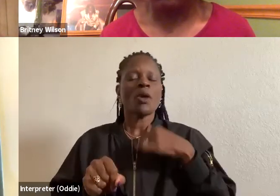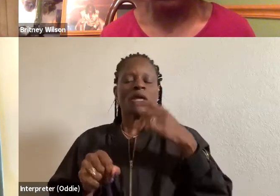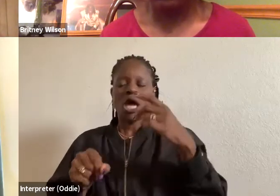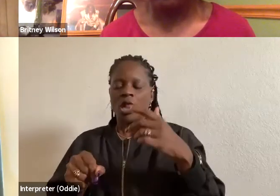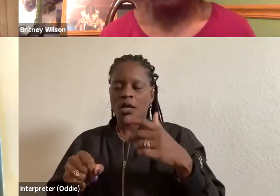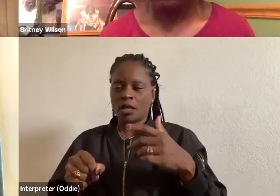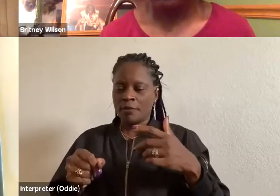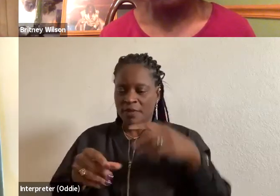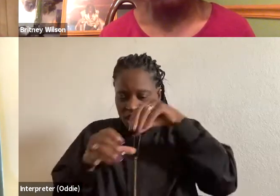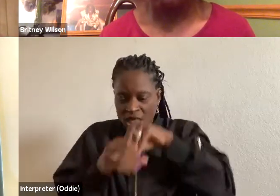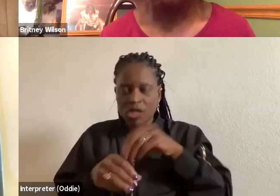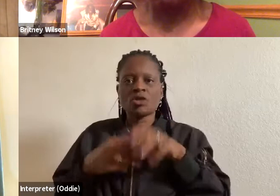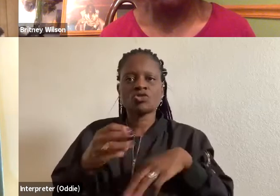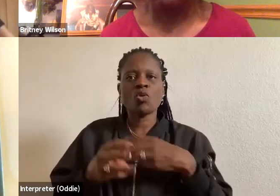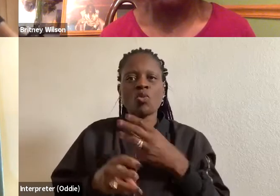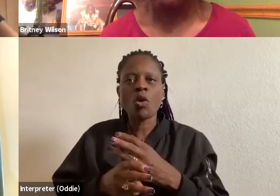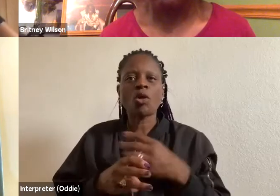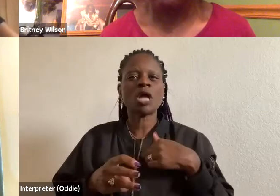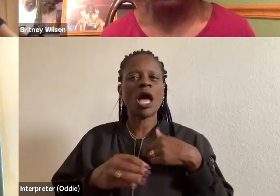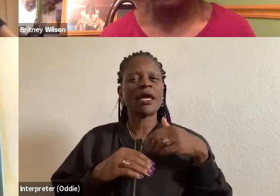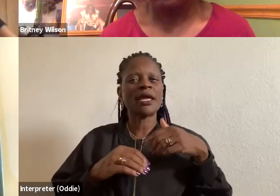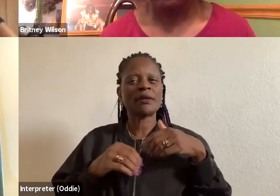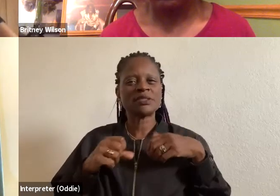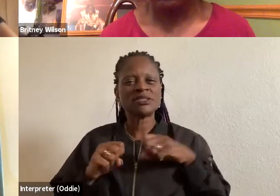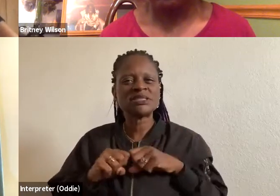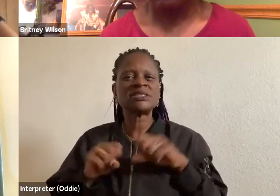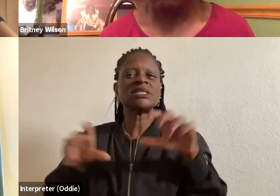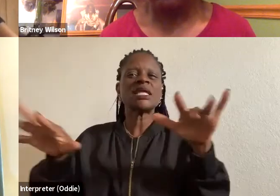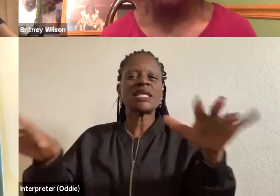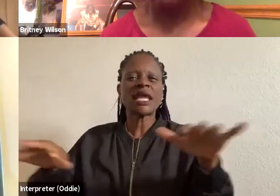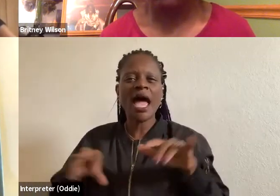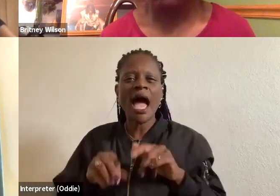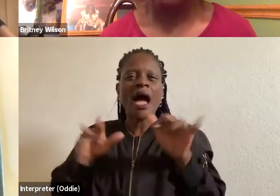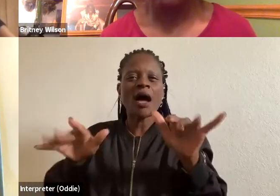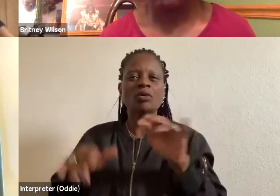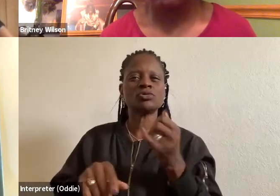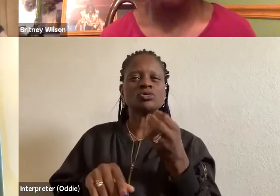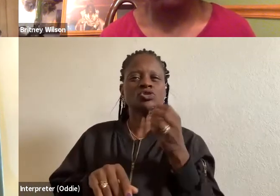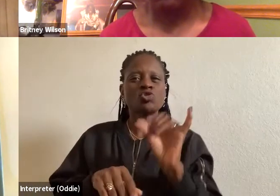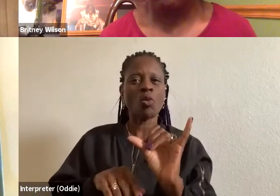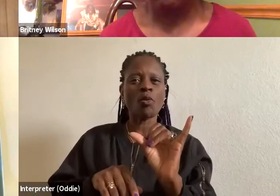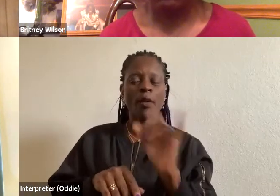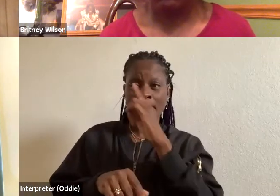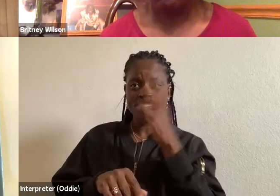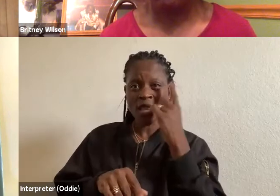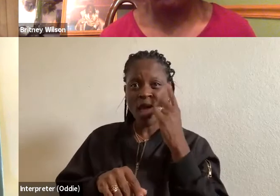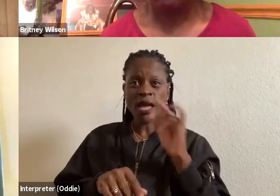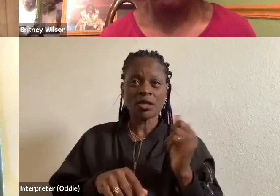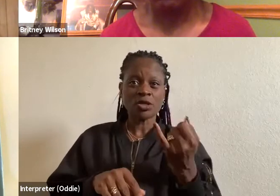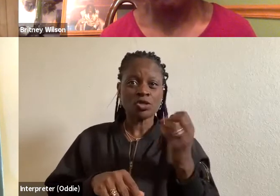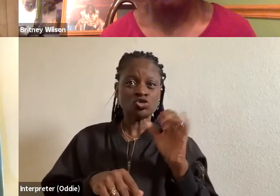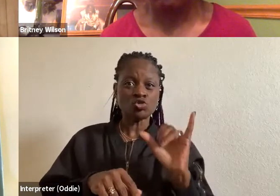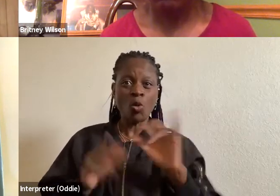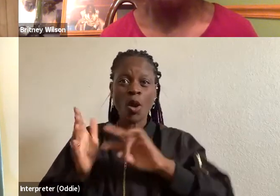I'm putting joy first. And for me, Black disabled joy in particular just means